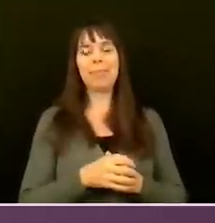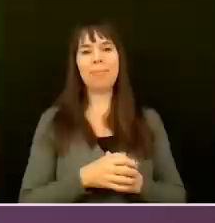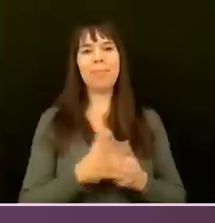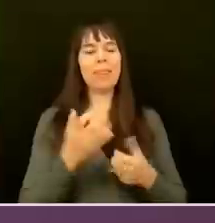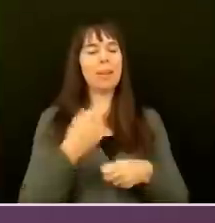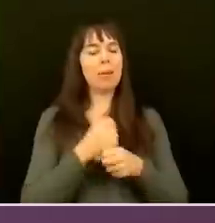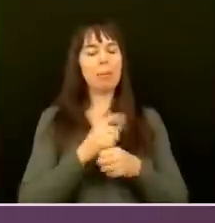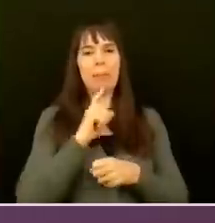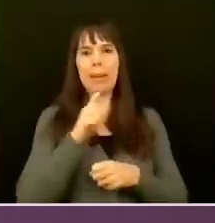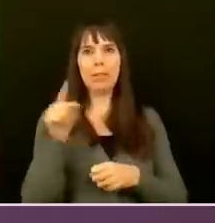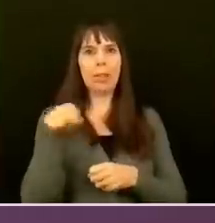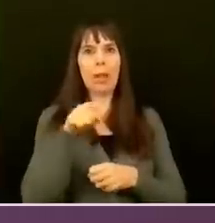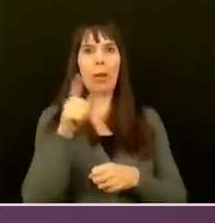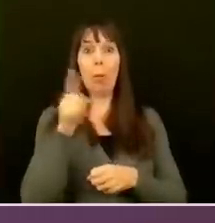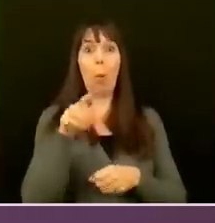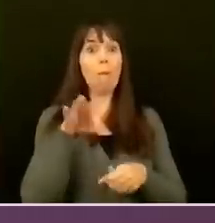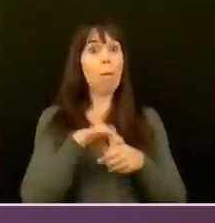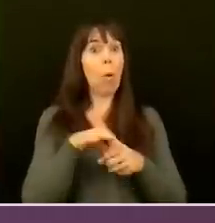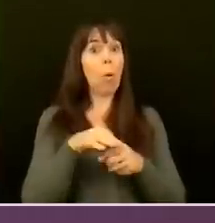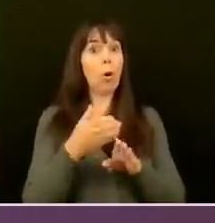Make sure they vote early.